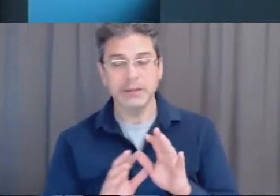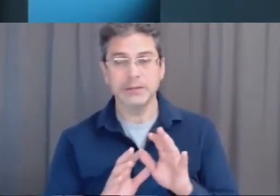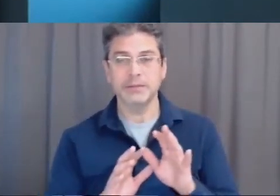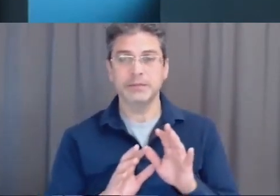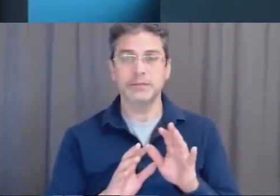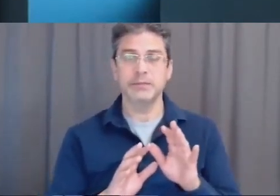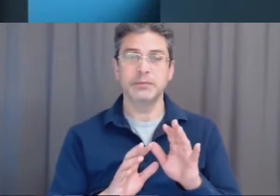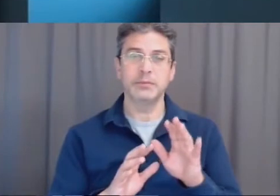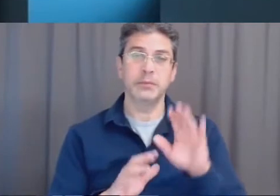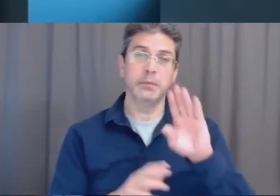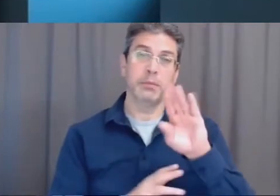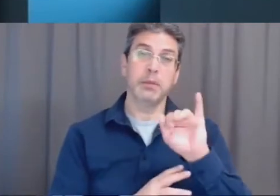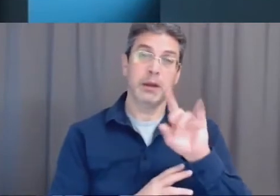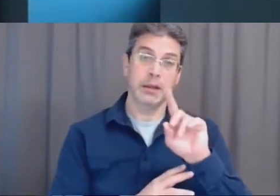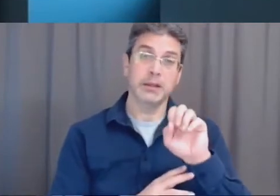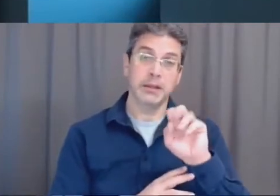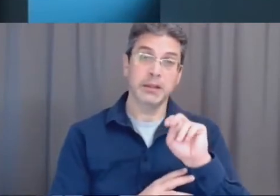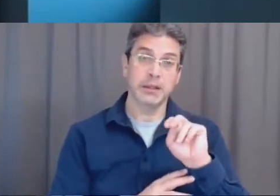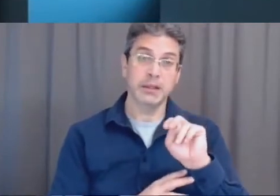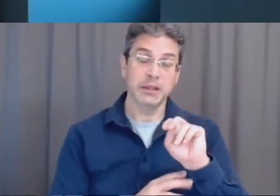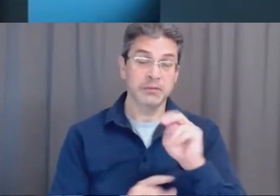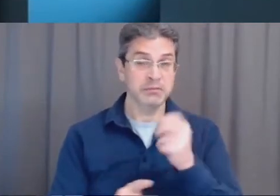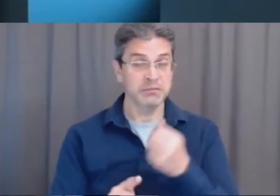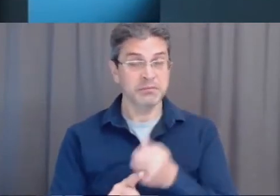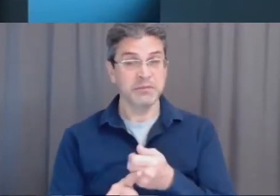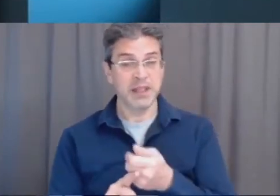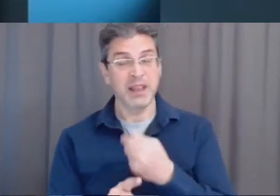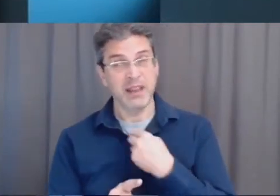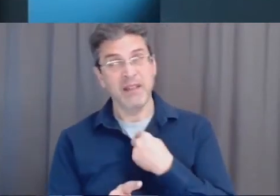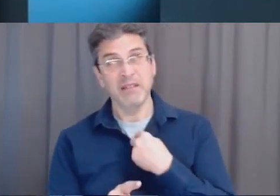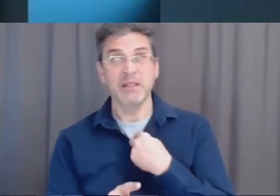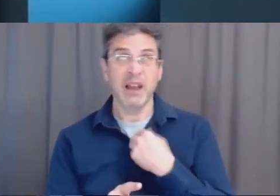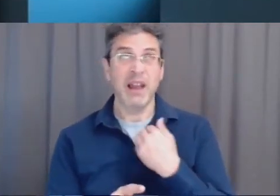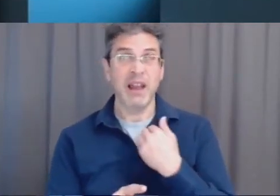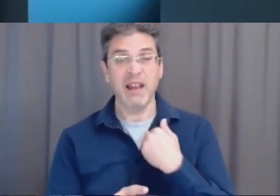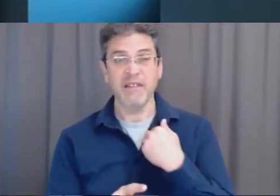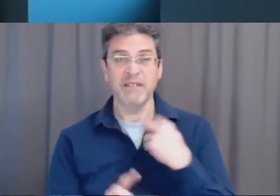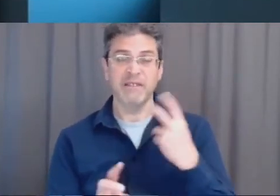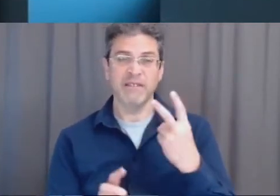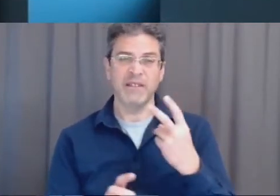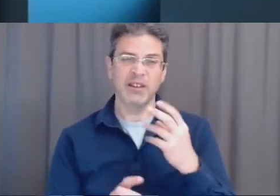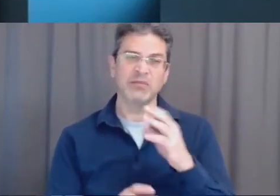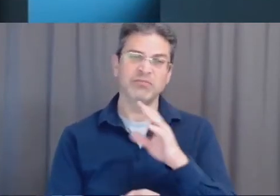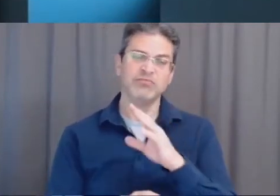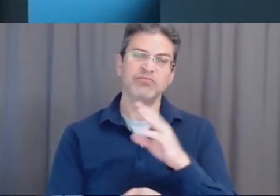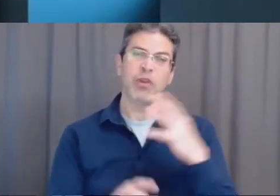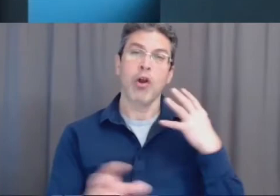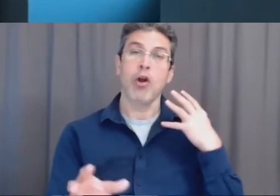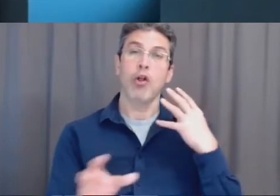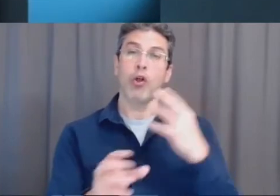the Biden does have a pretty traditional view of American foreign policy.